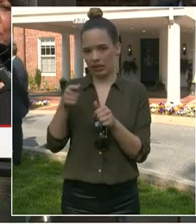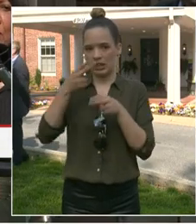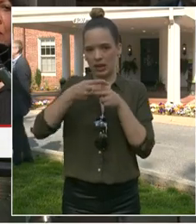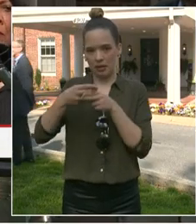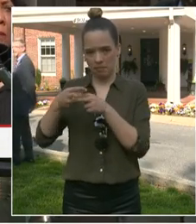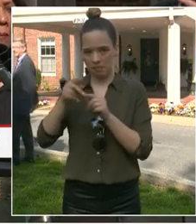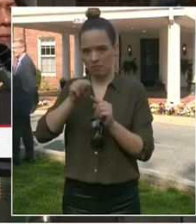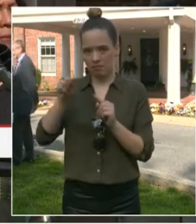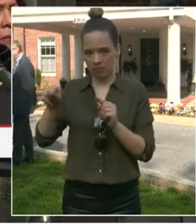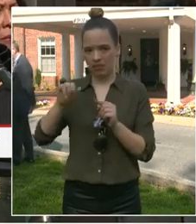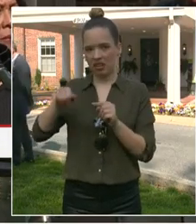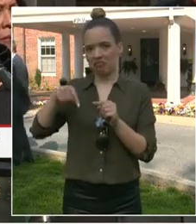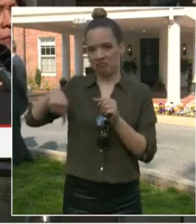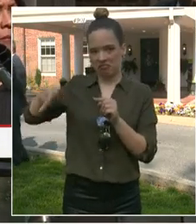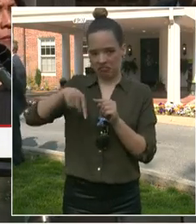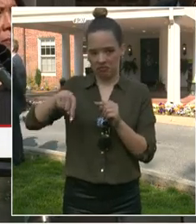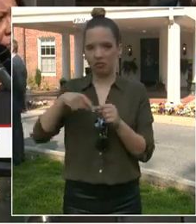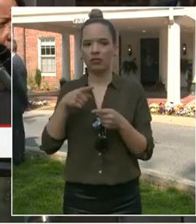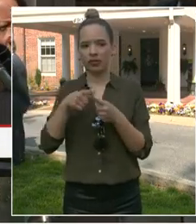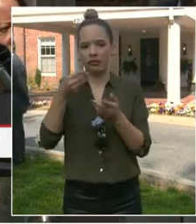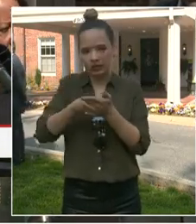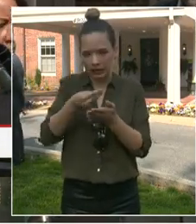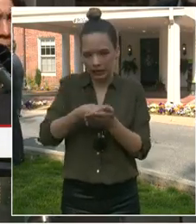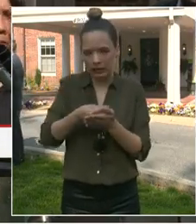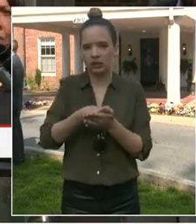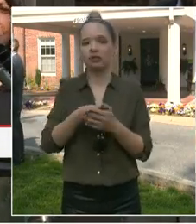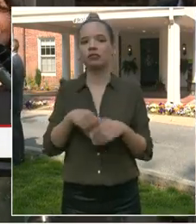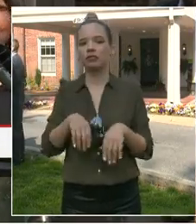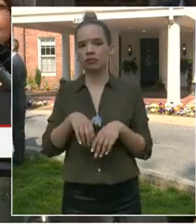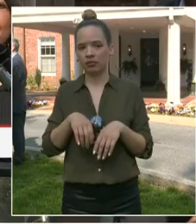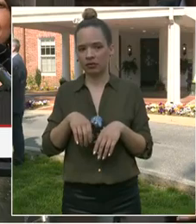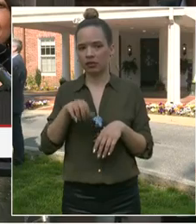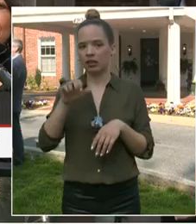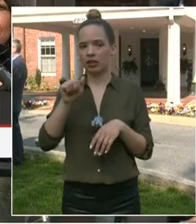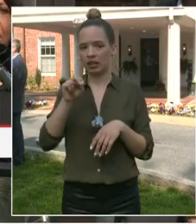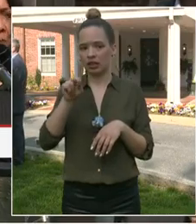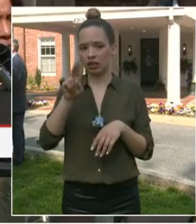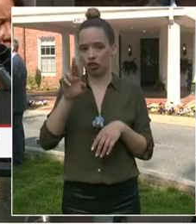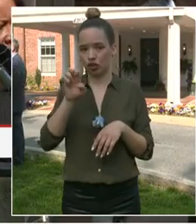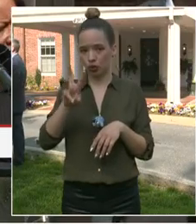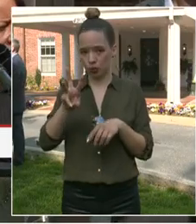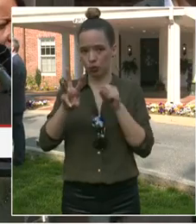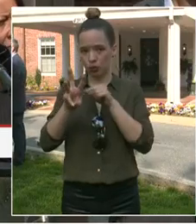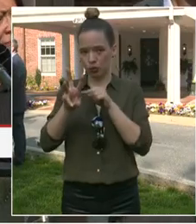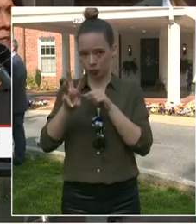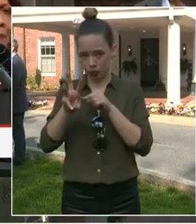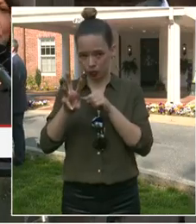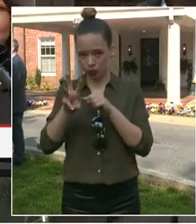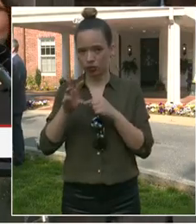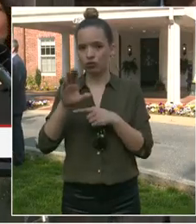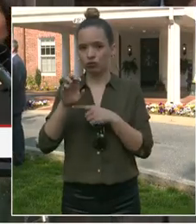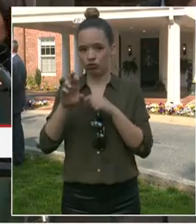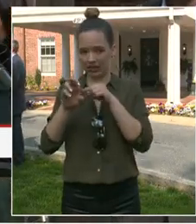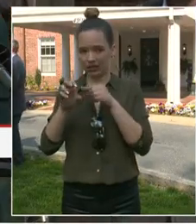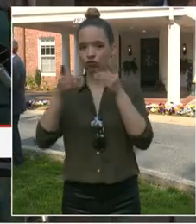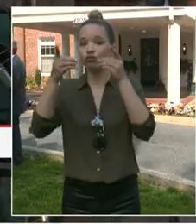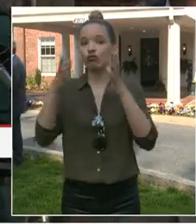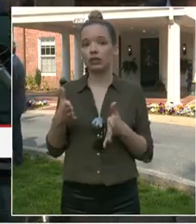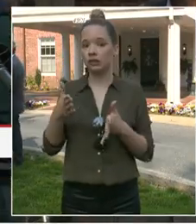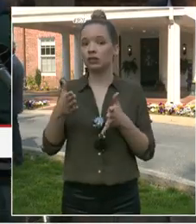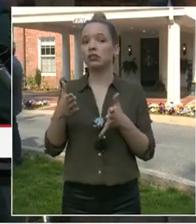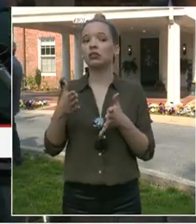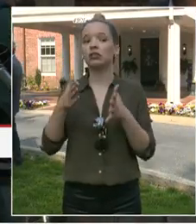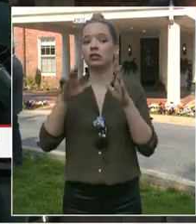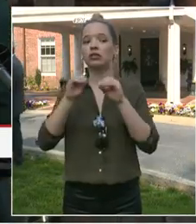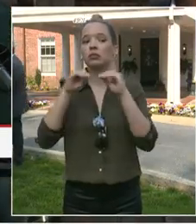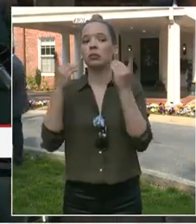Finance, Andrew Reese, who is the director of the D.C. Department of Disabilities, Sharon Lewis, who is